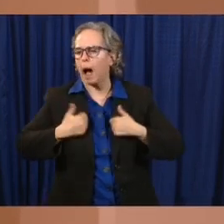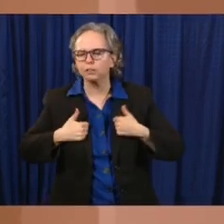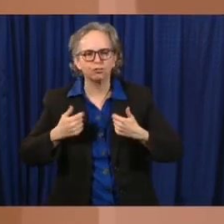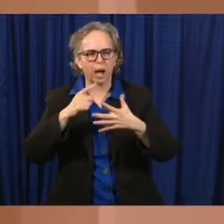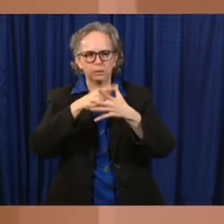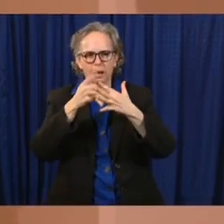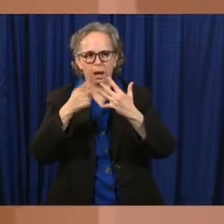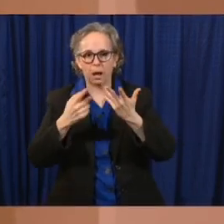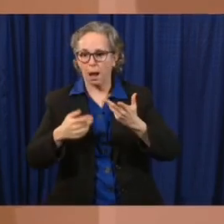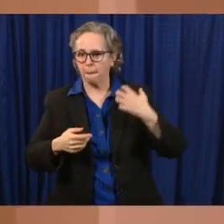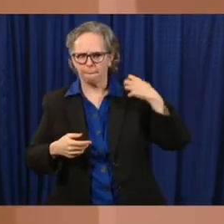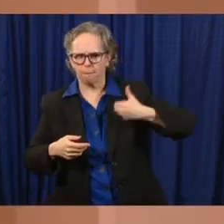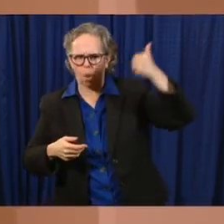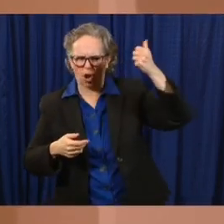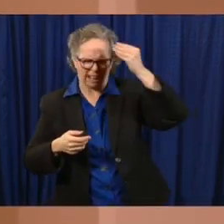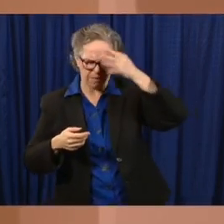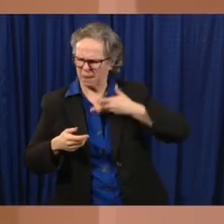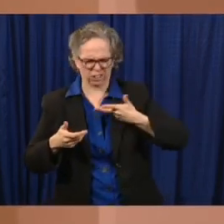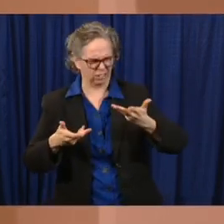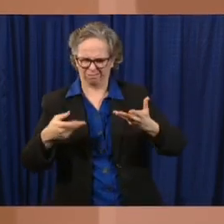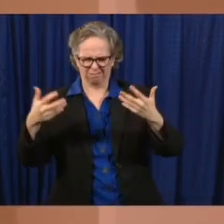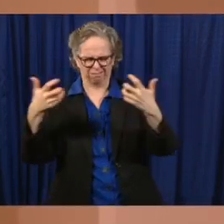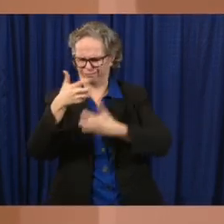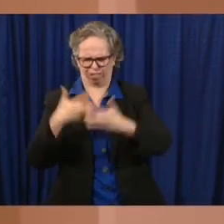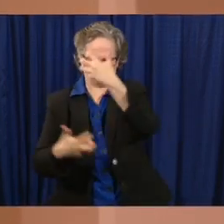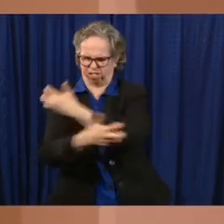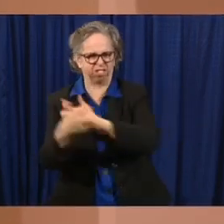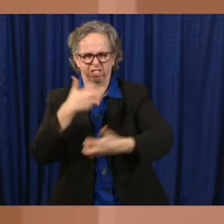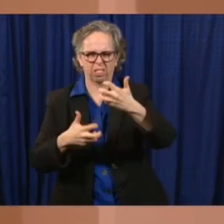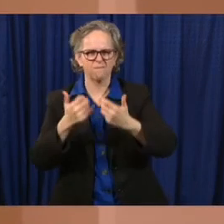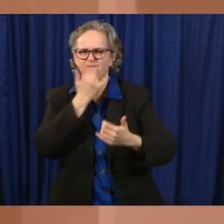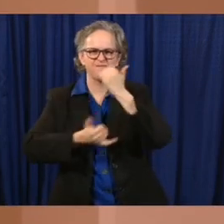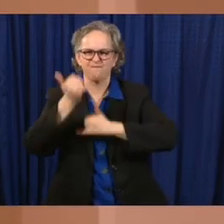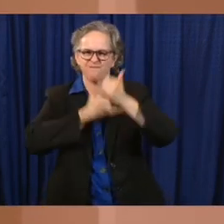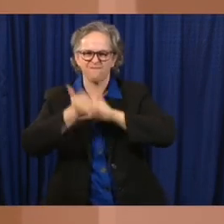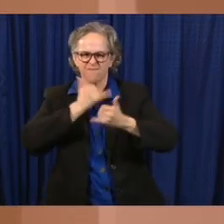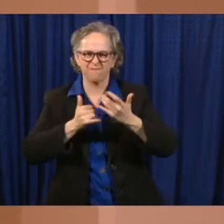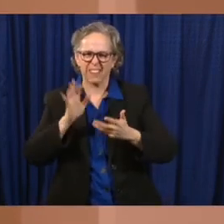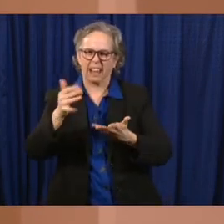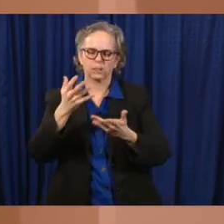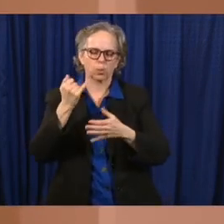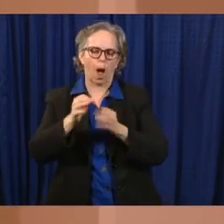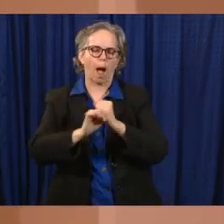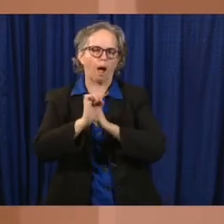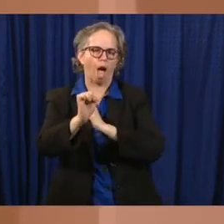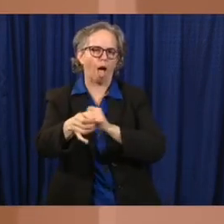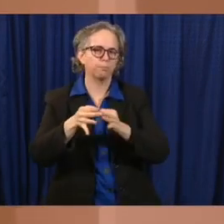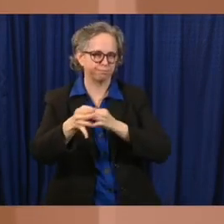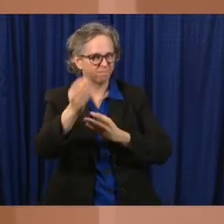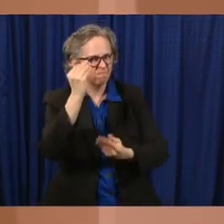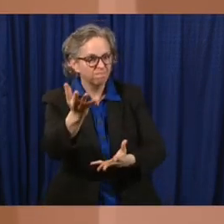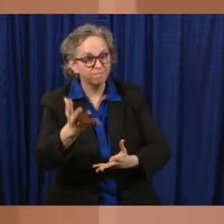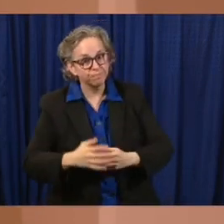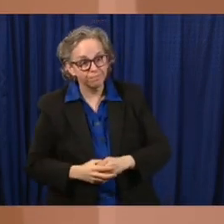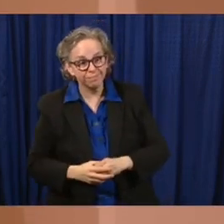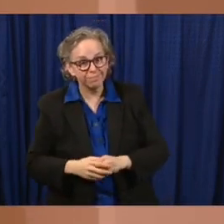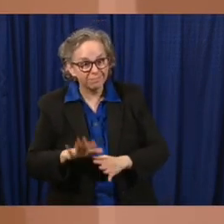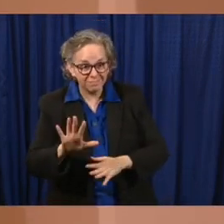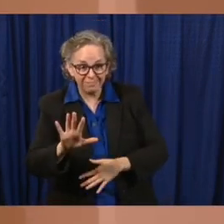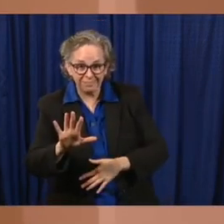a lot of those issues are holdups. Again, remember what the unemployment compensation system typically does. It has checks